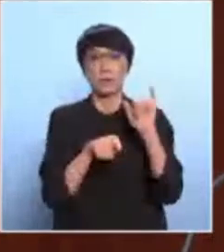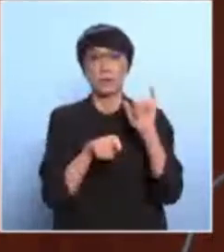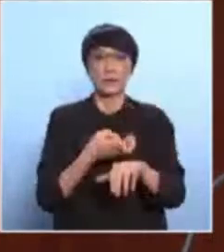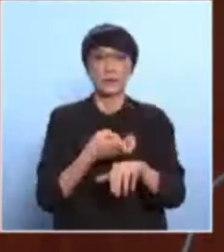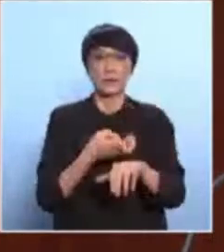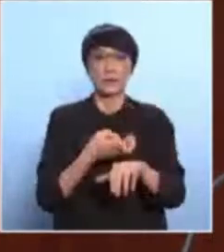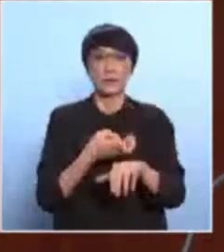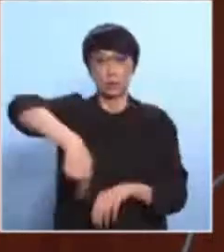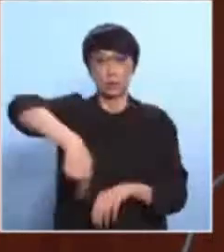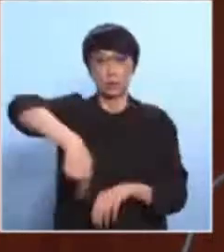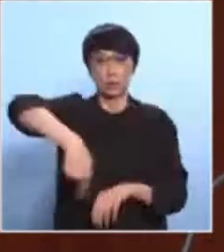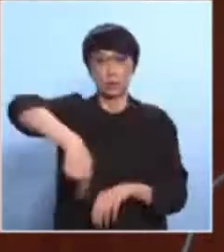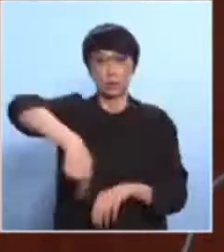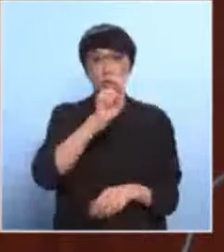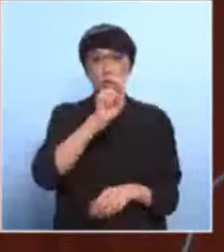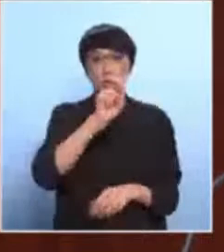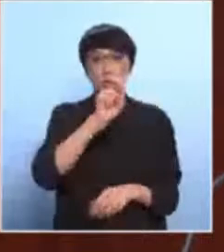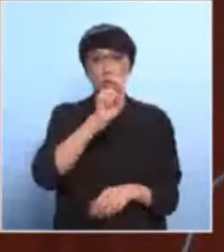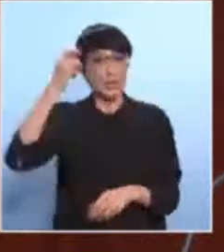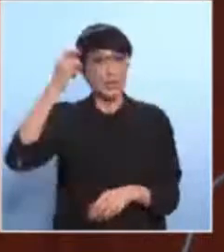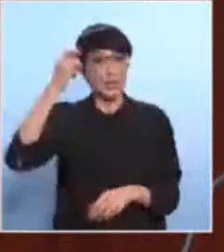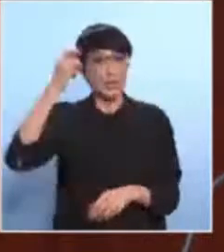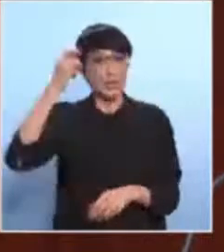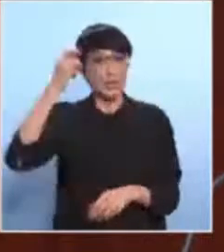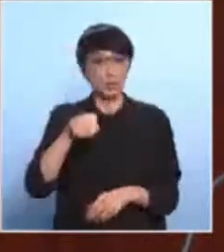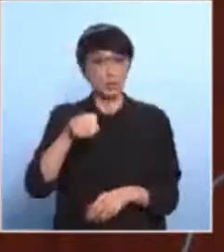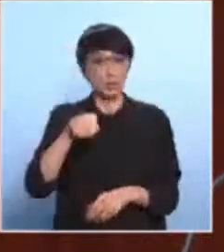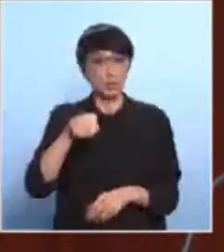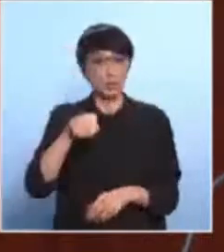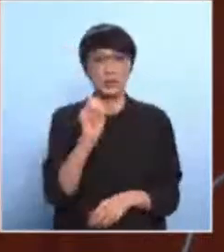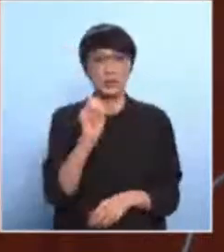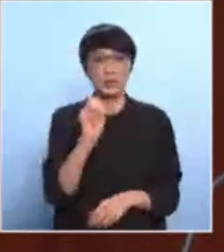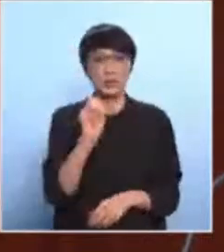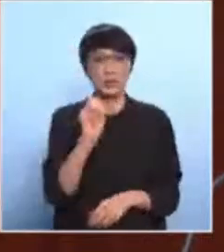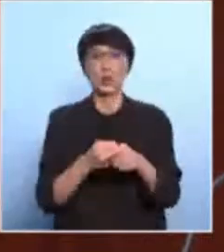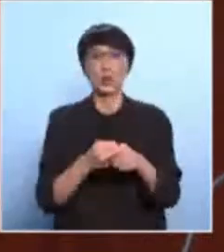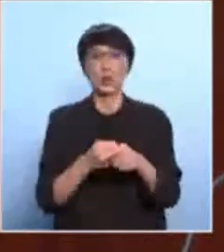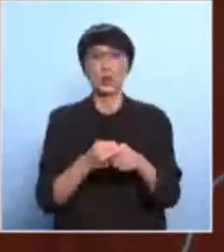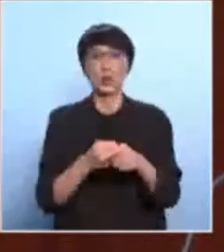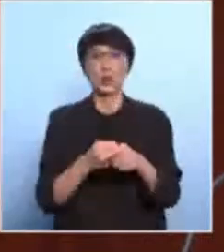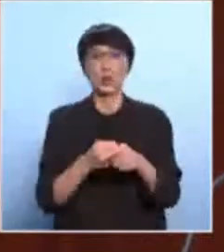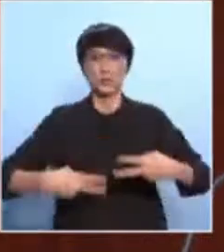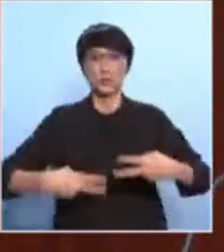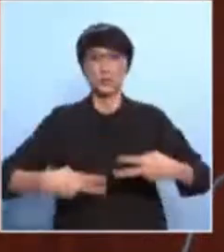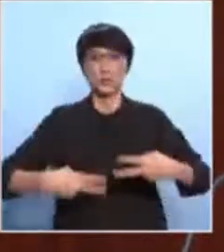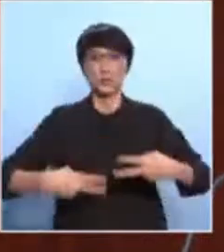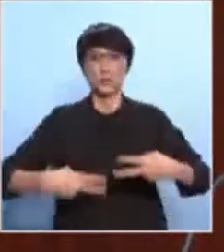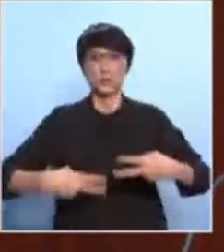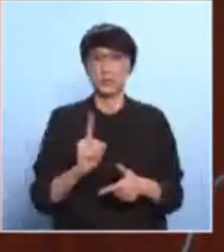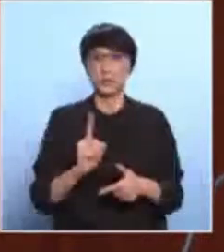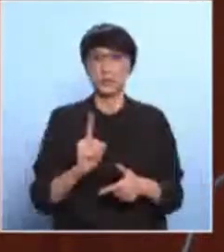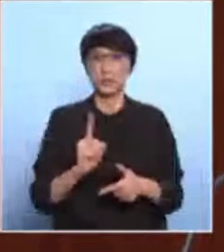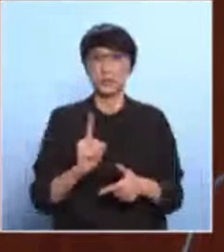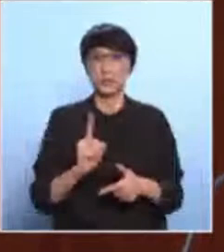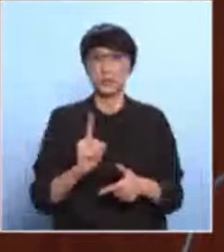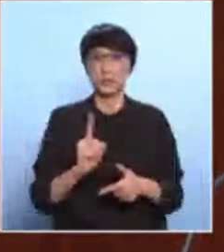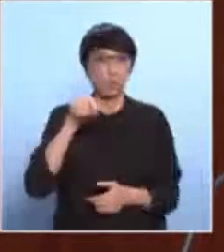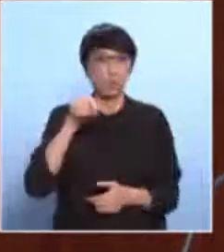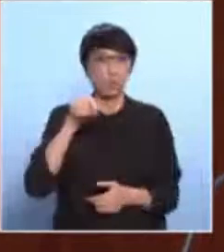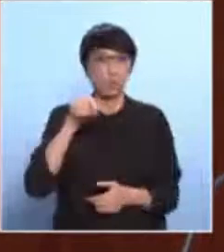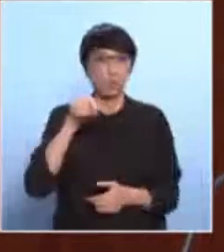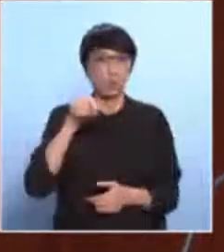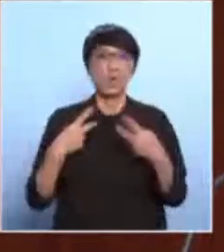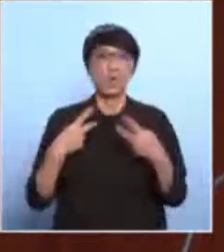The government will complete the study to map out the development direction of the 20-hectare site next year, with consideration given